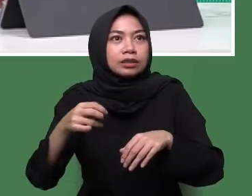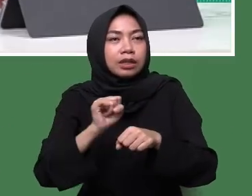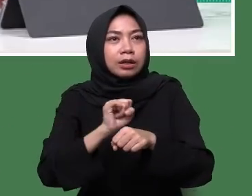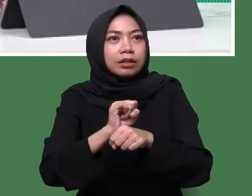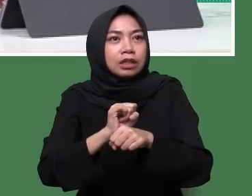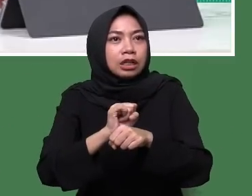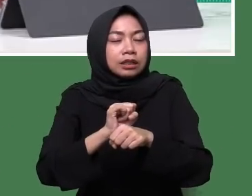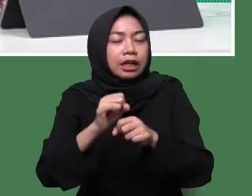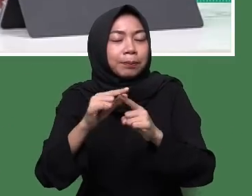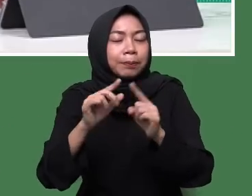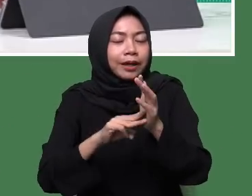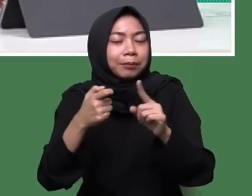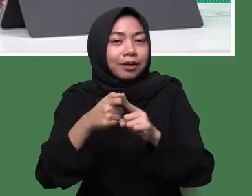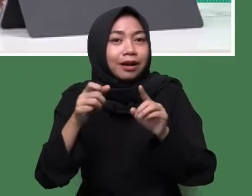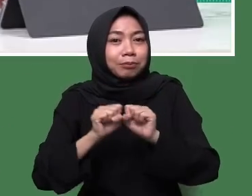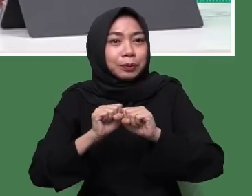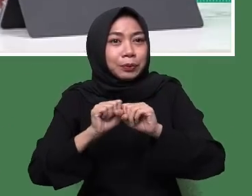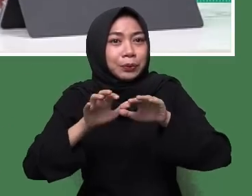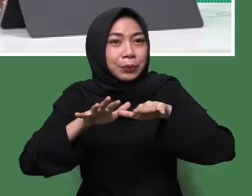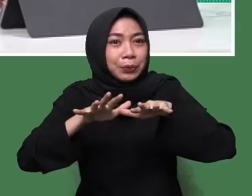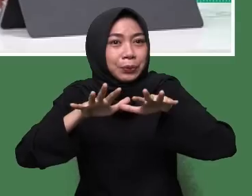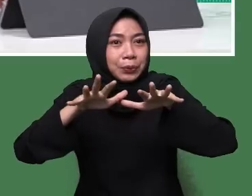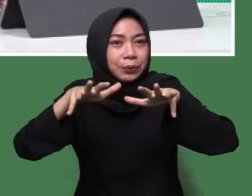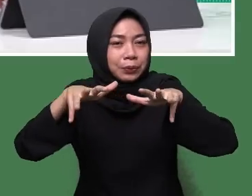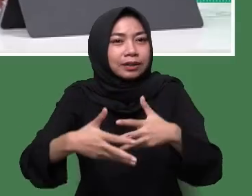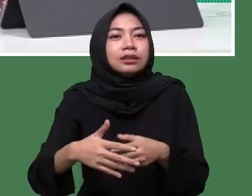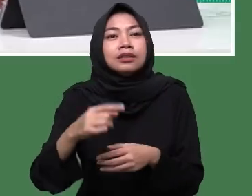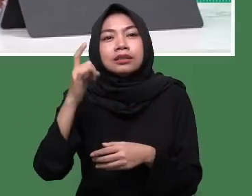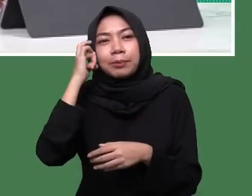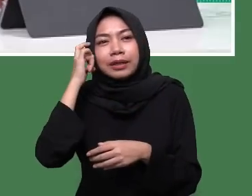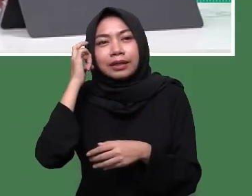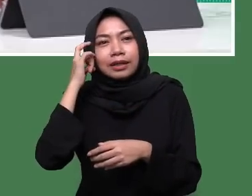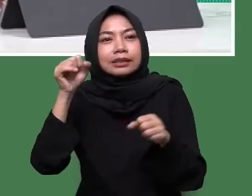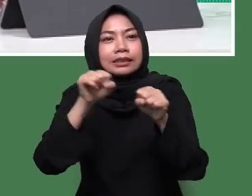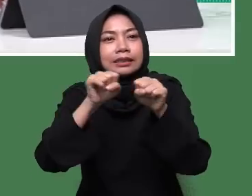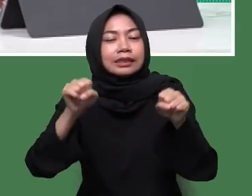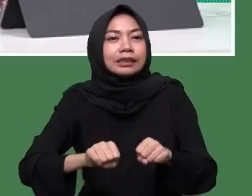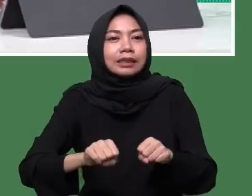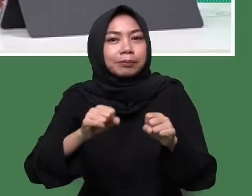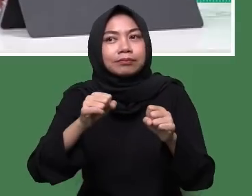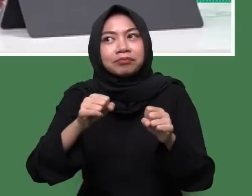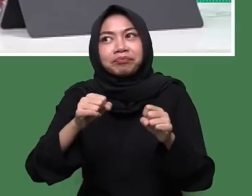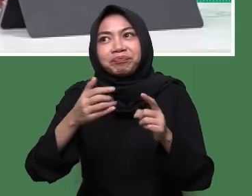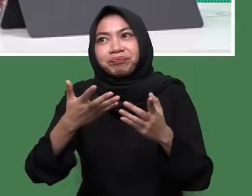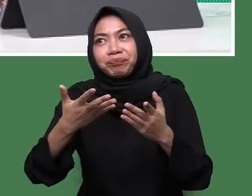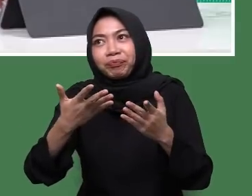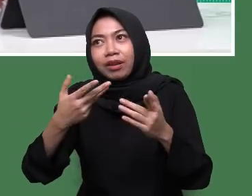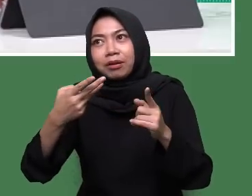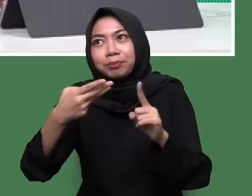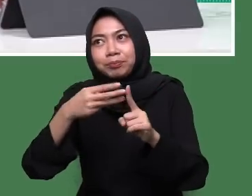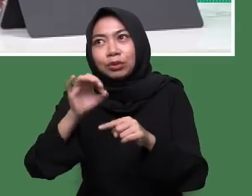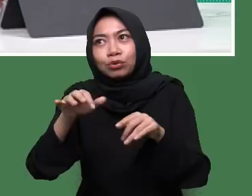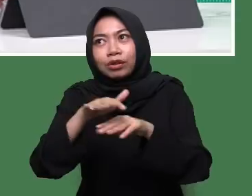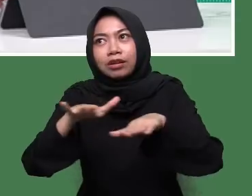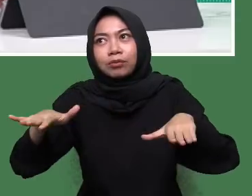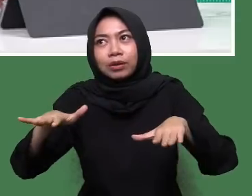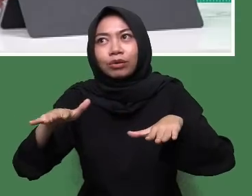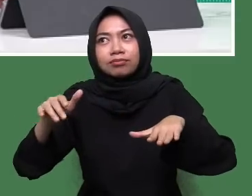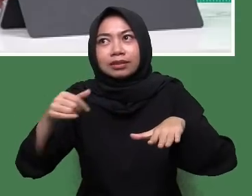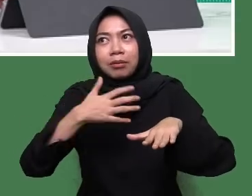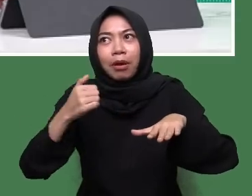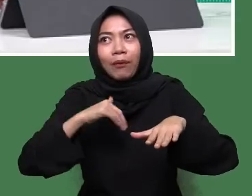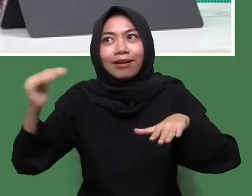FMD or other countries, that we need to apply the biosecurity screening for the international travelers. And